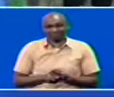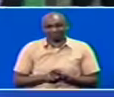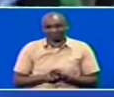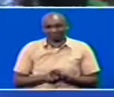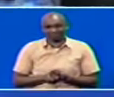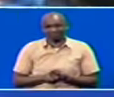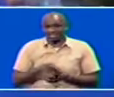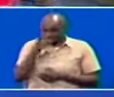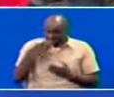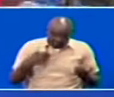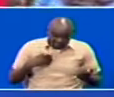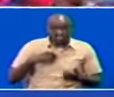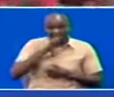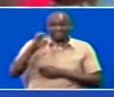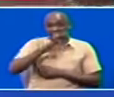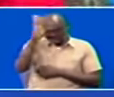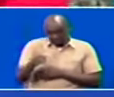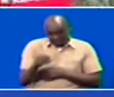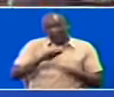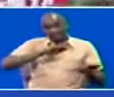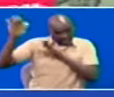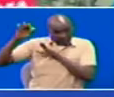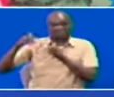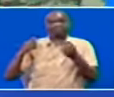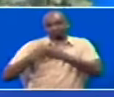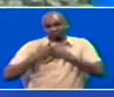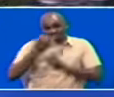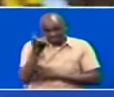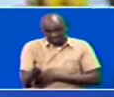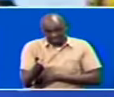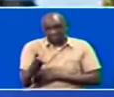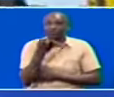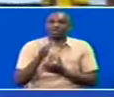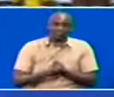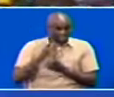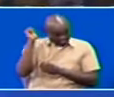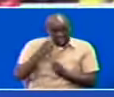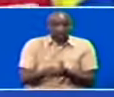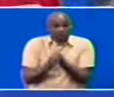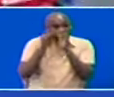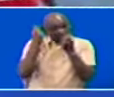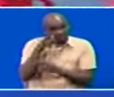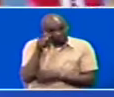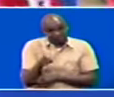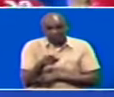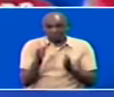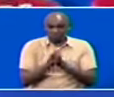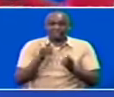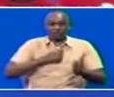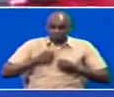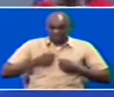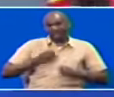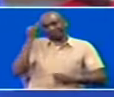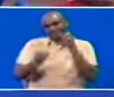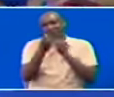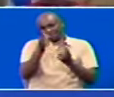Final day of the seventh edition of the East Africa Interplementary Games lived to its billing, with the Kenyan volleyball team lining up against Rwanda in the